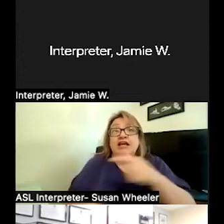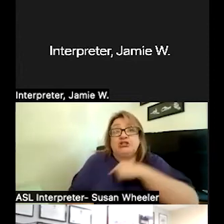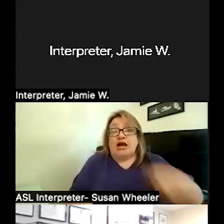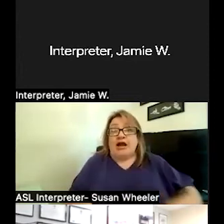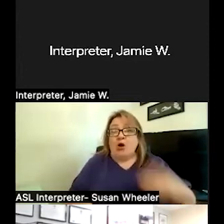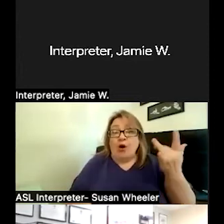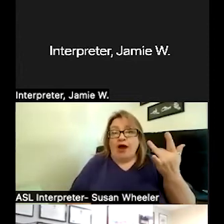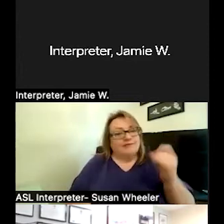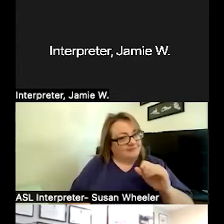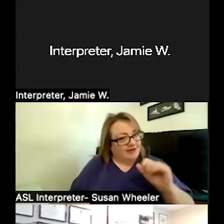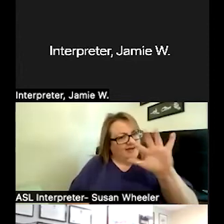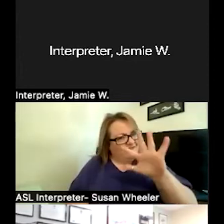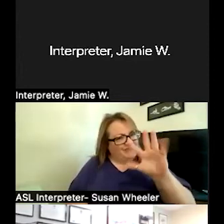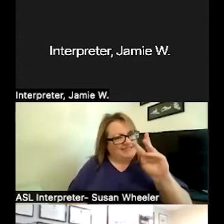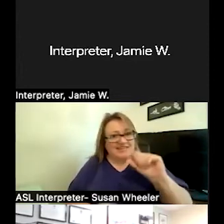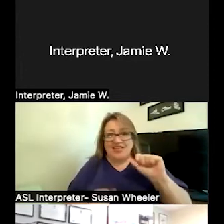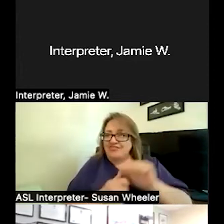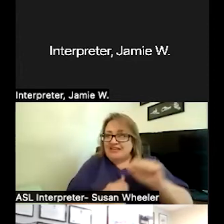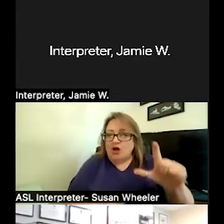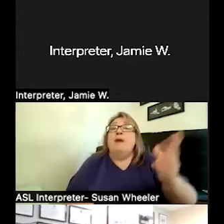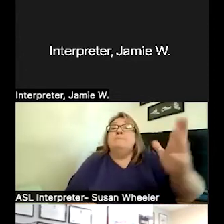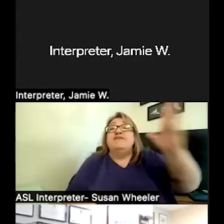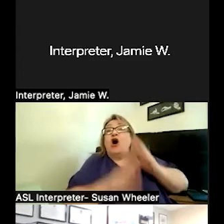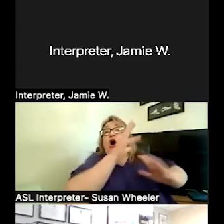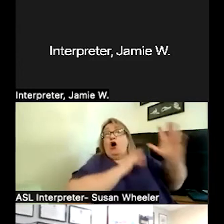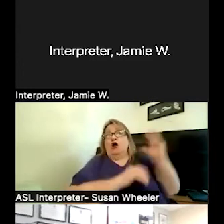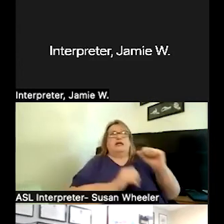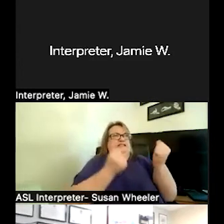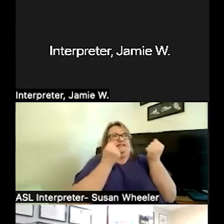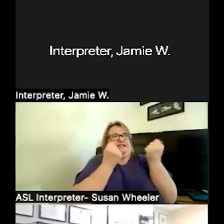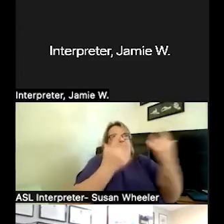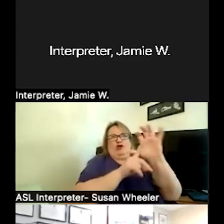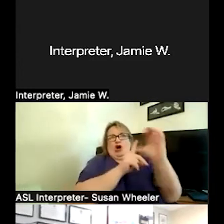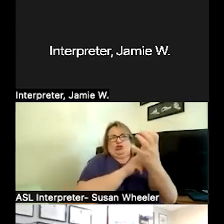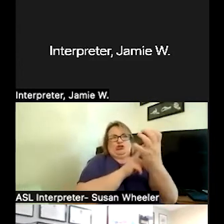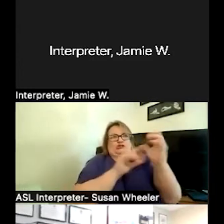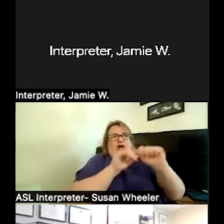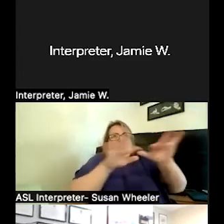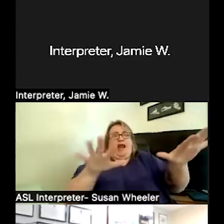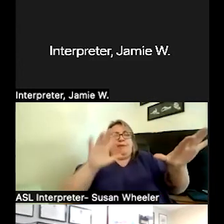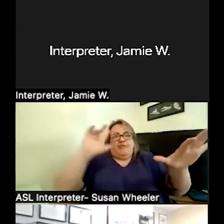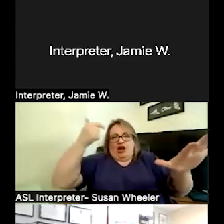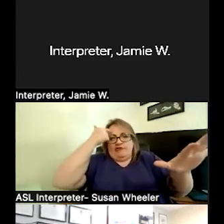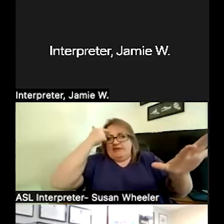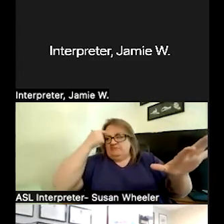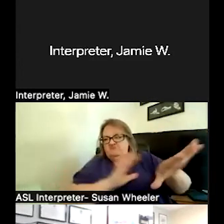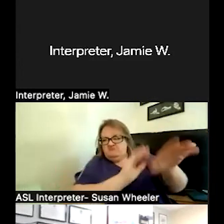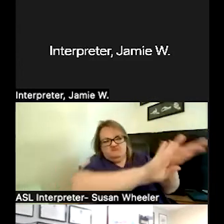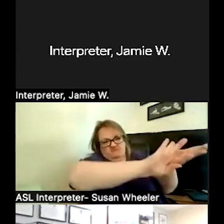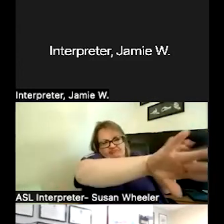there were several hundred different cultures in China, and the government would not recognize and put an